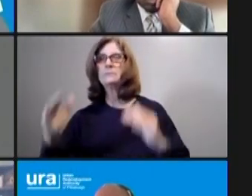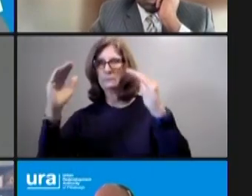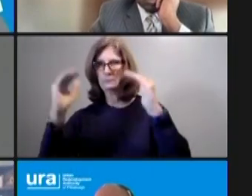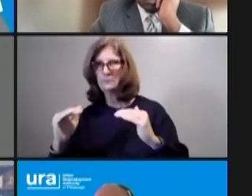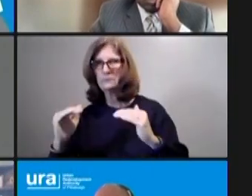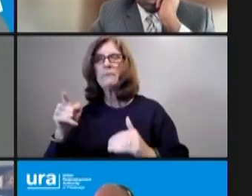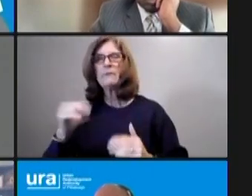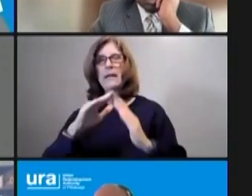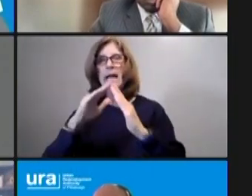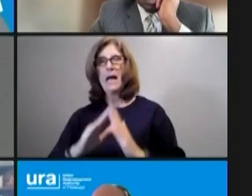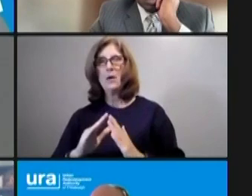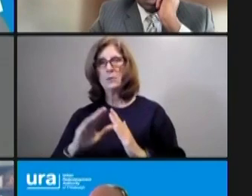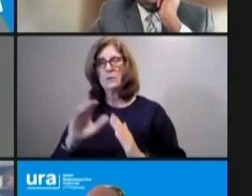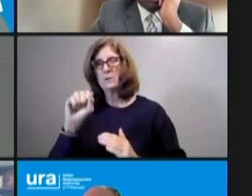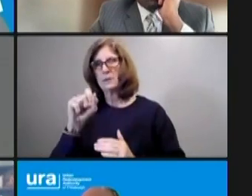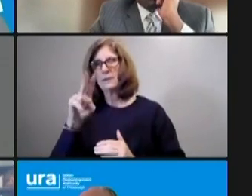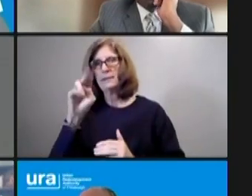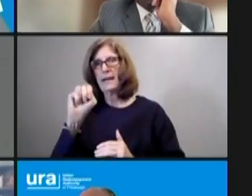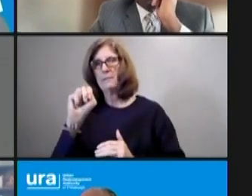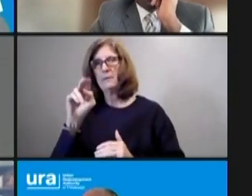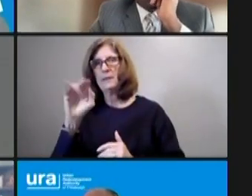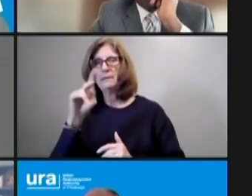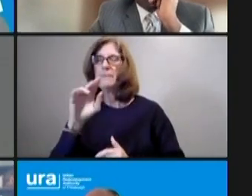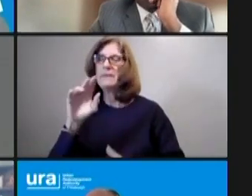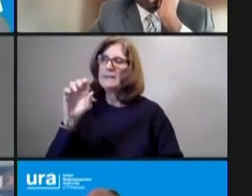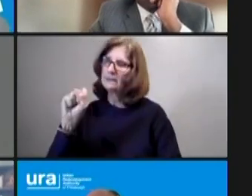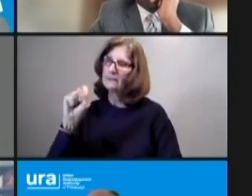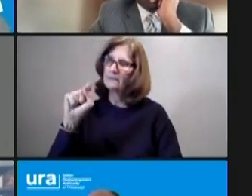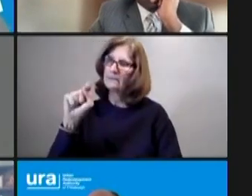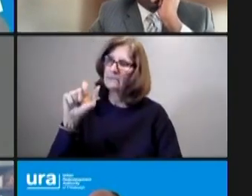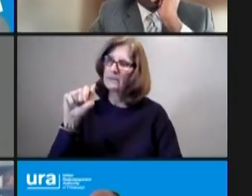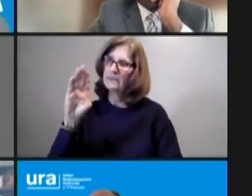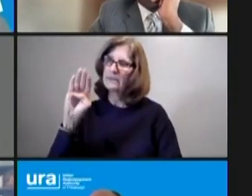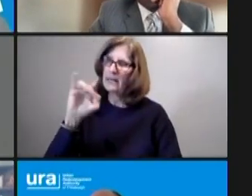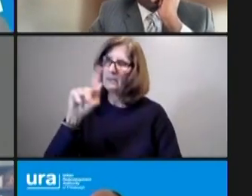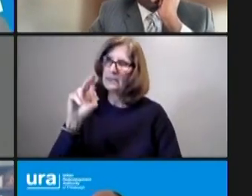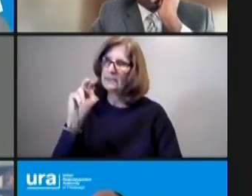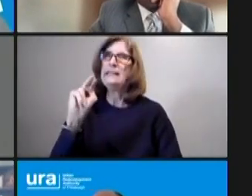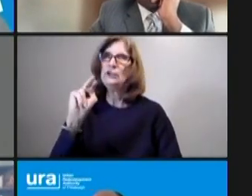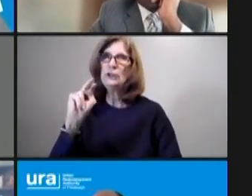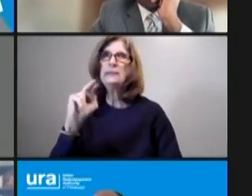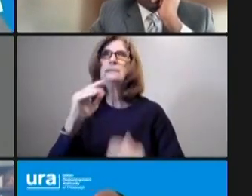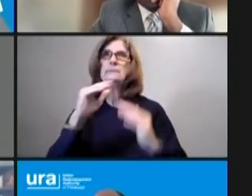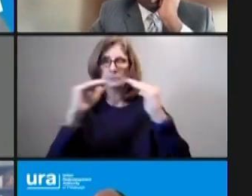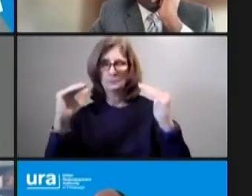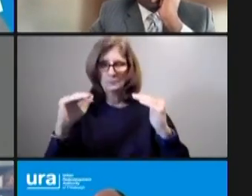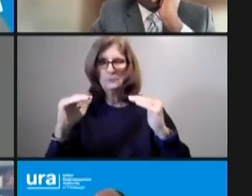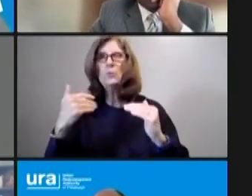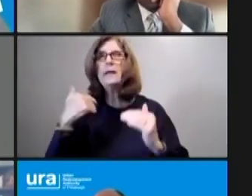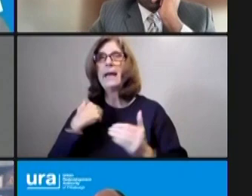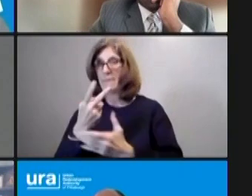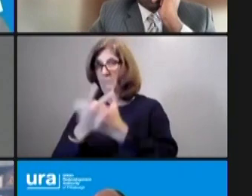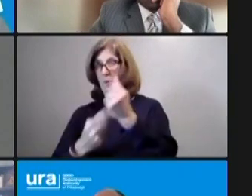For the housing stabilization program, we have projects completed by AMI level and Council District.